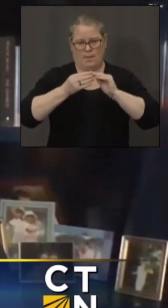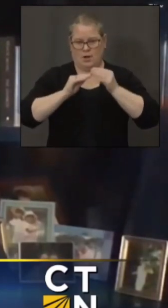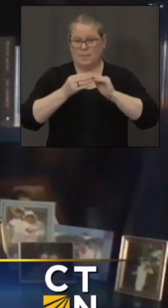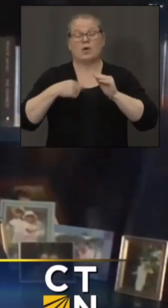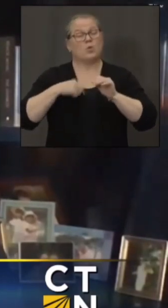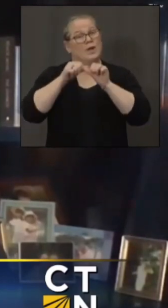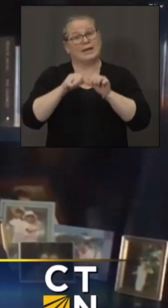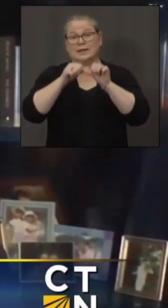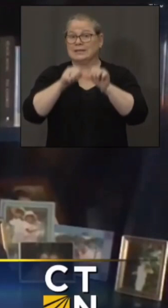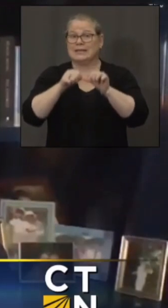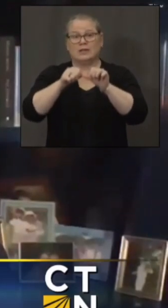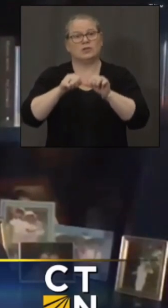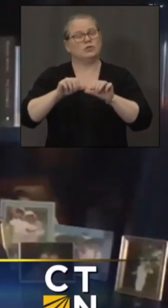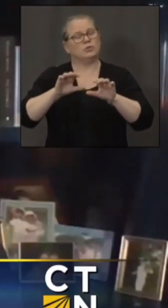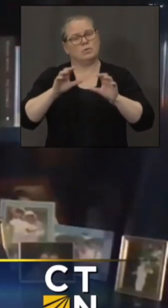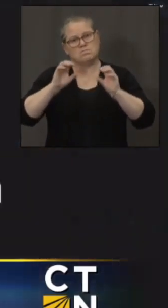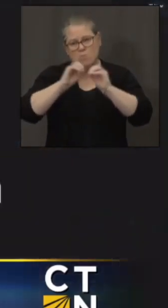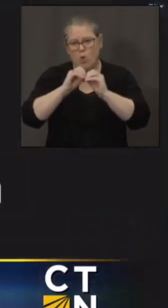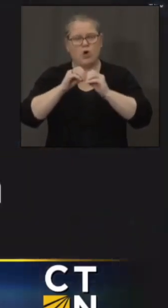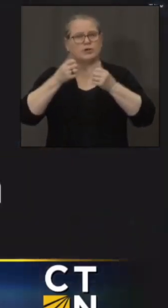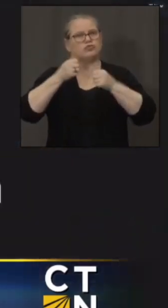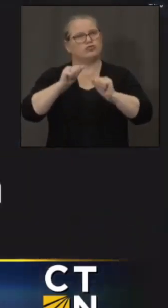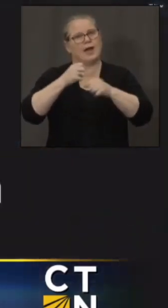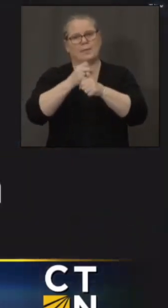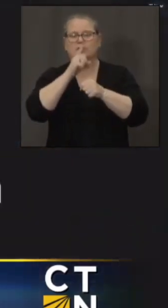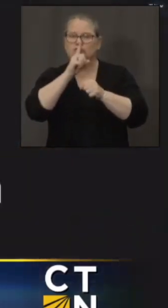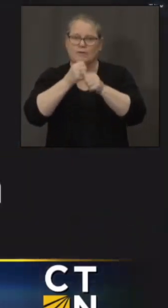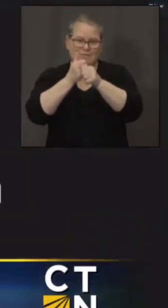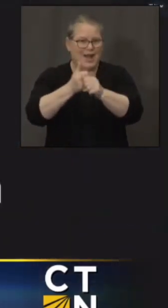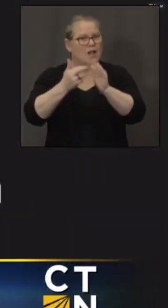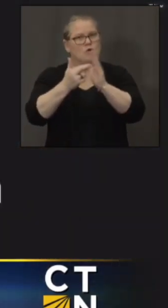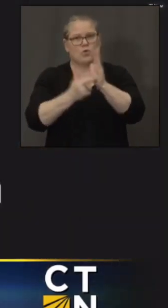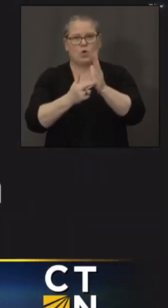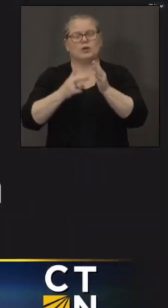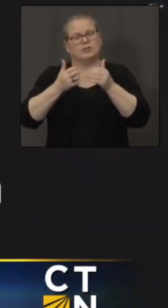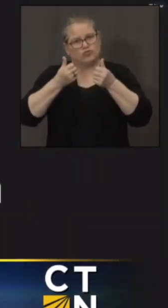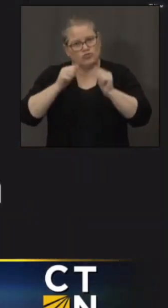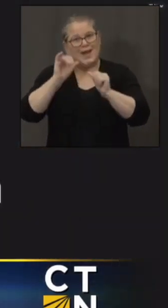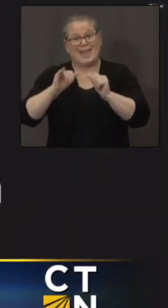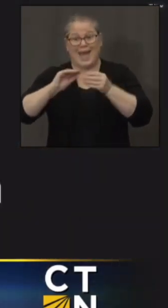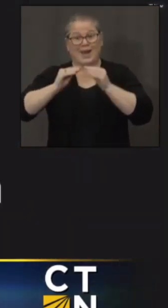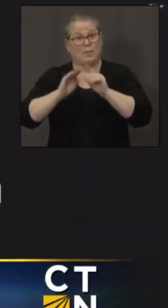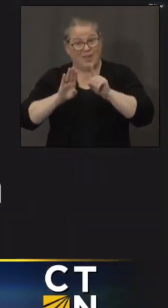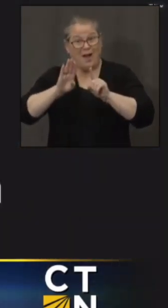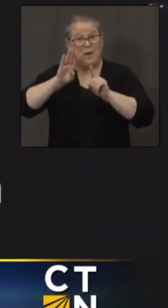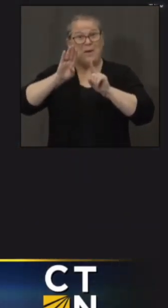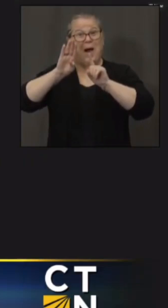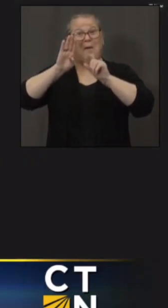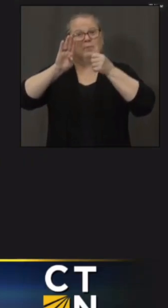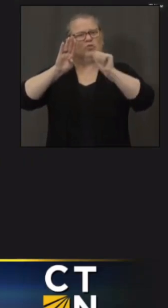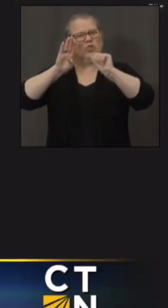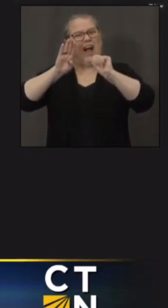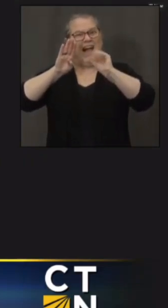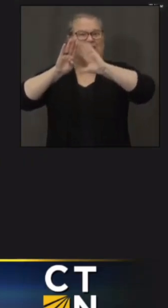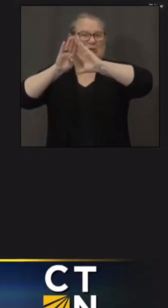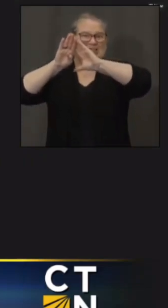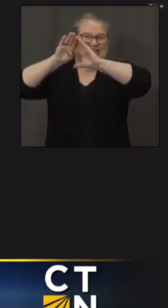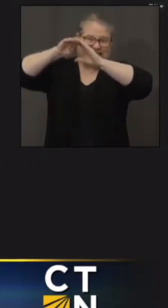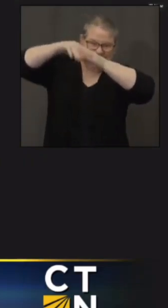that curve. All right, thanks everybody. Have a good holiday. You too, Alex. Hearst, Connecticut